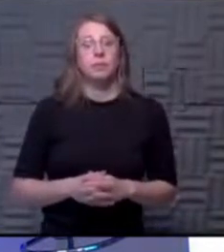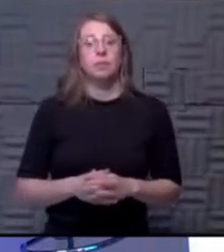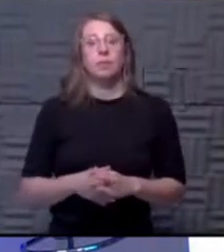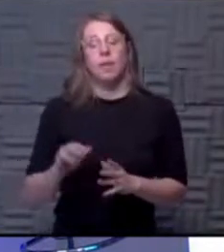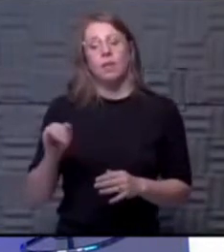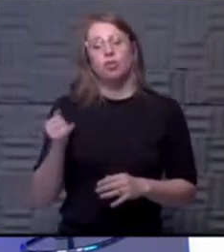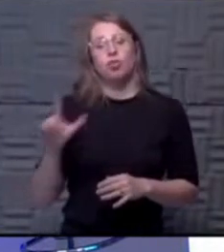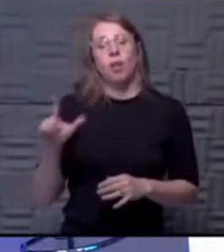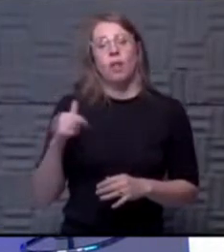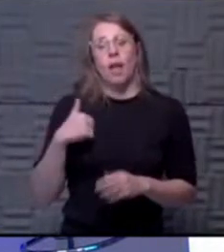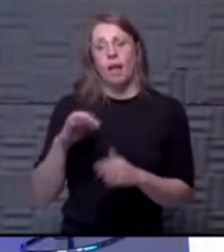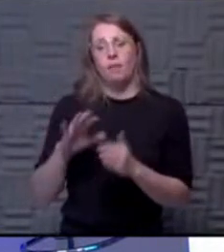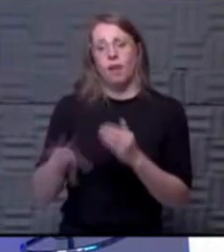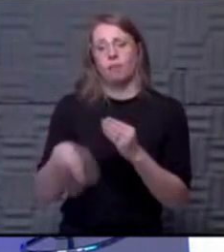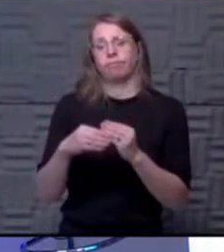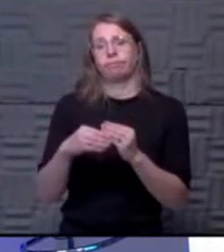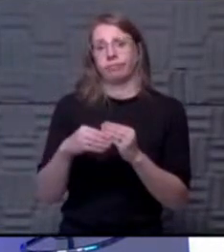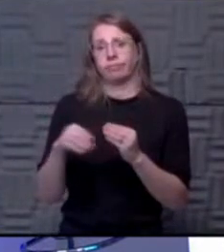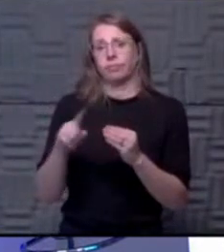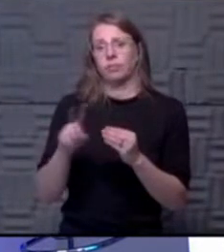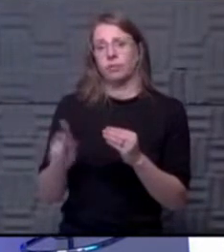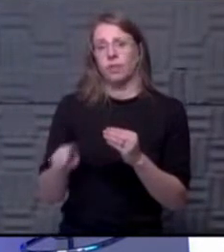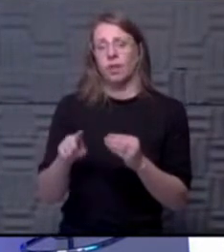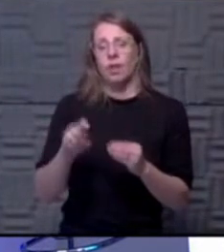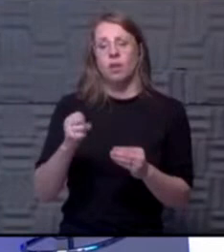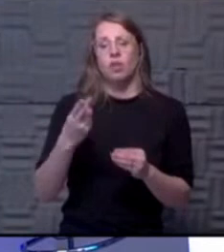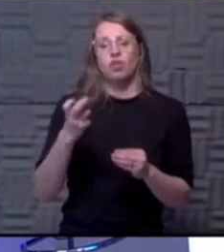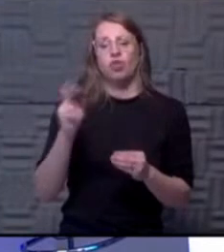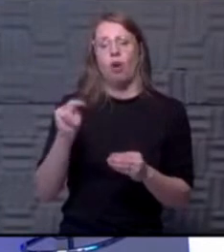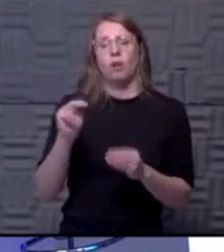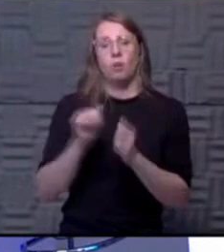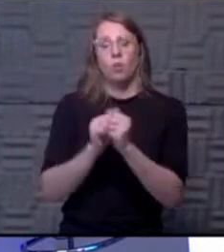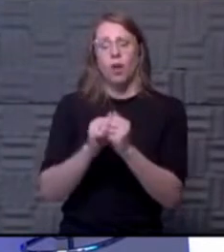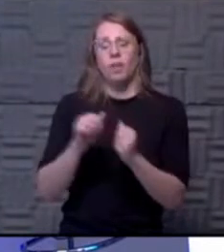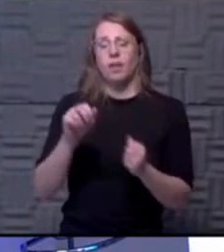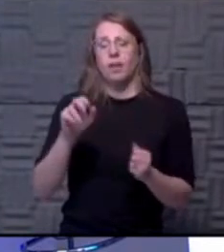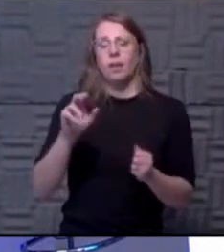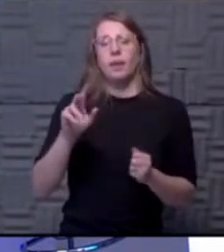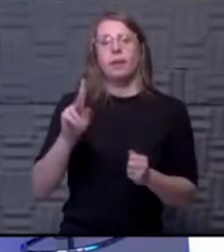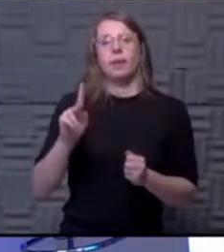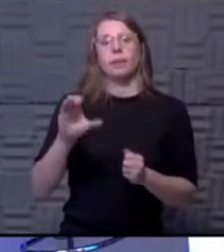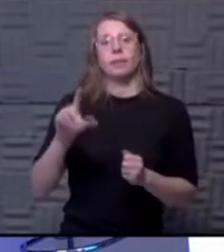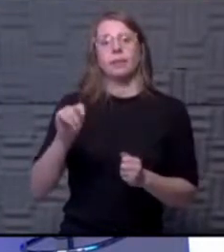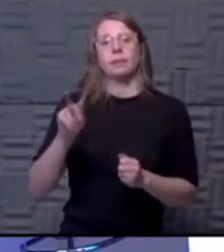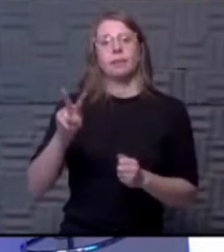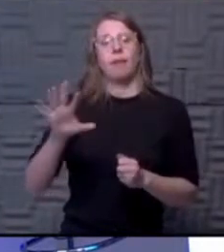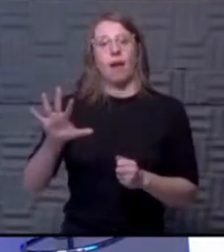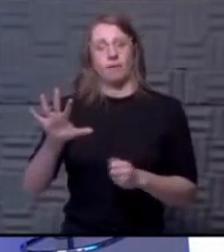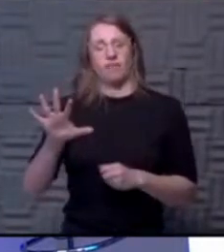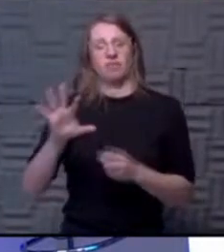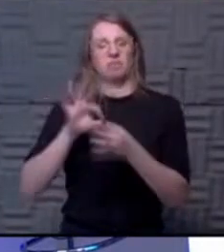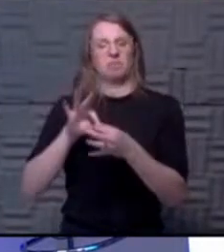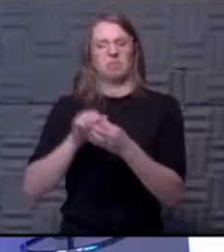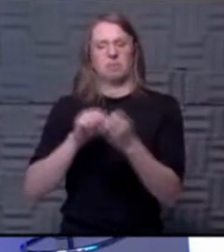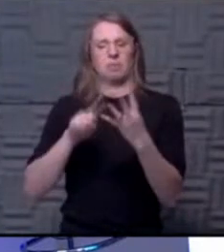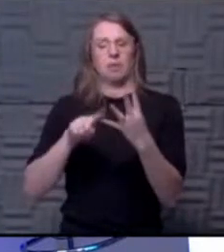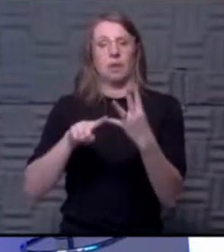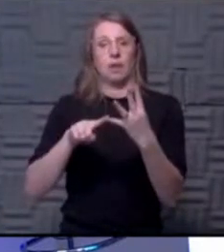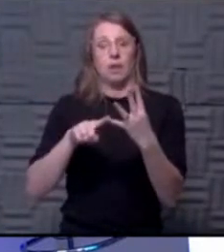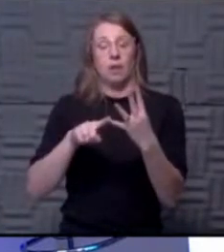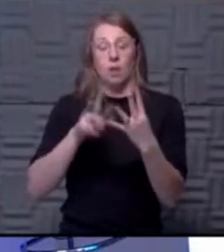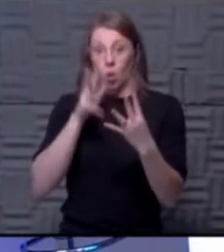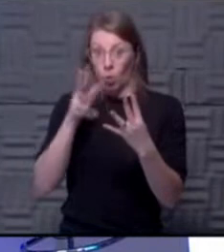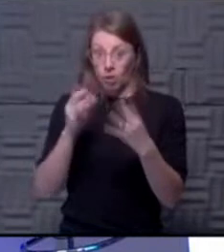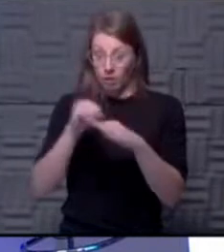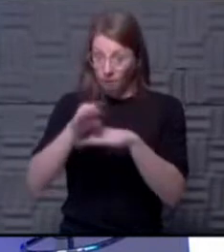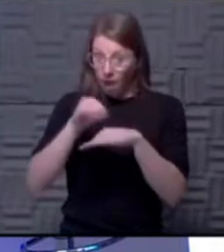I do have a follow-up with Shane Bergen. He's with KCTV5, and it's still on AstraZeneca. He said, bottom line, would you advise your